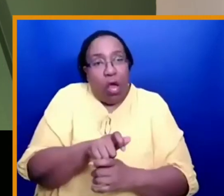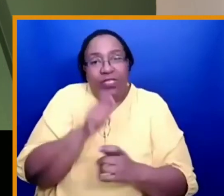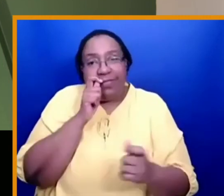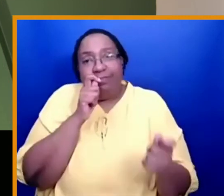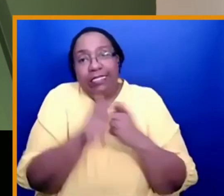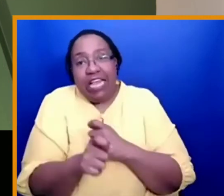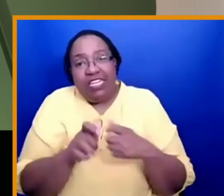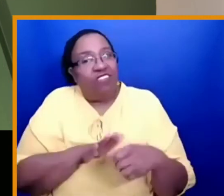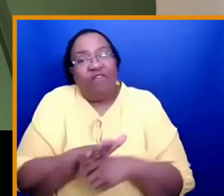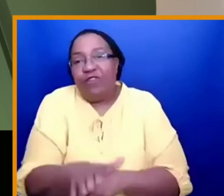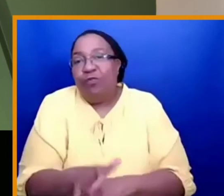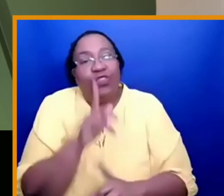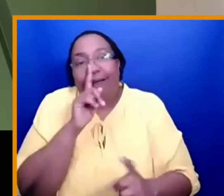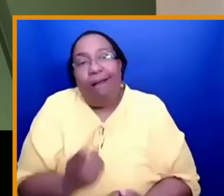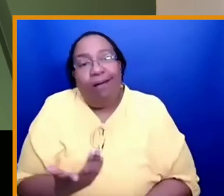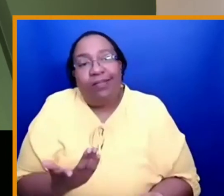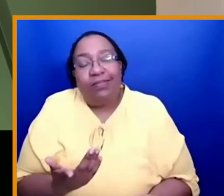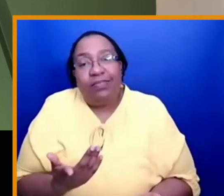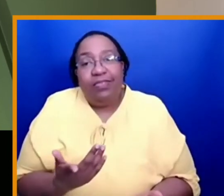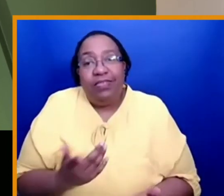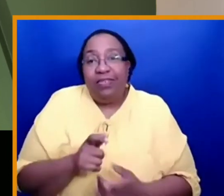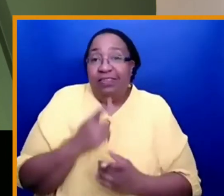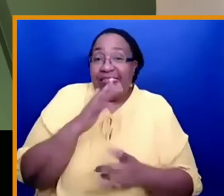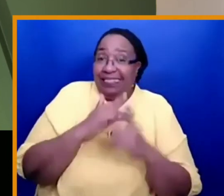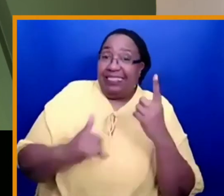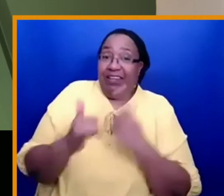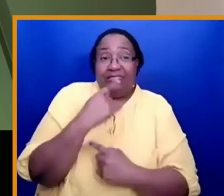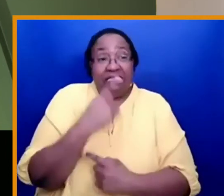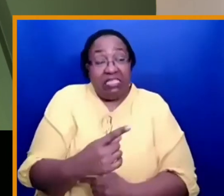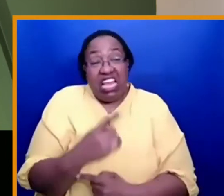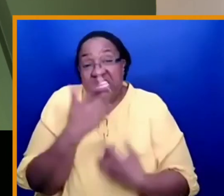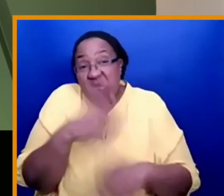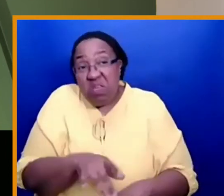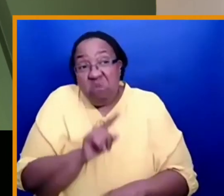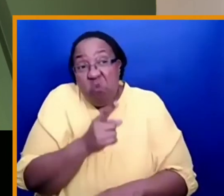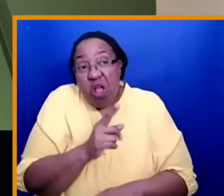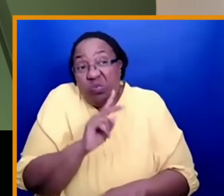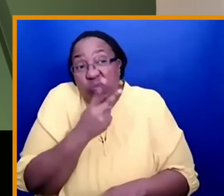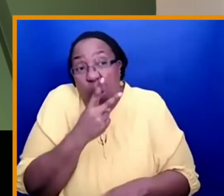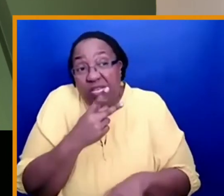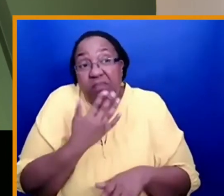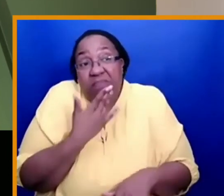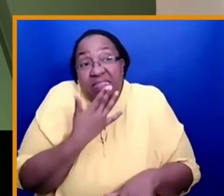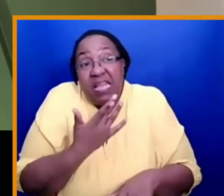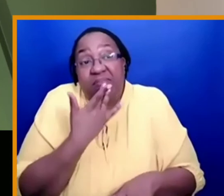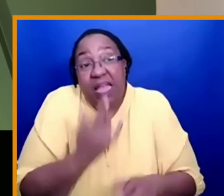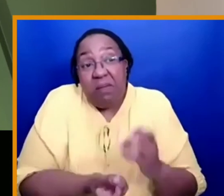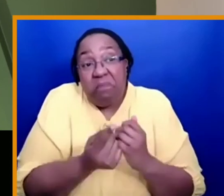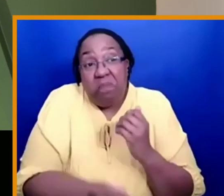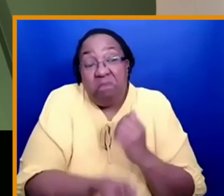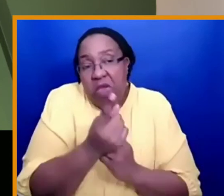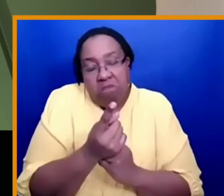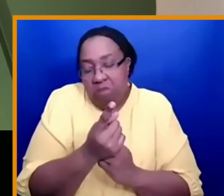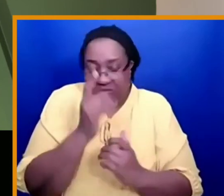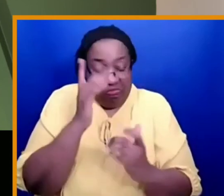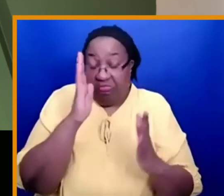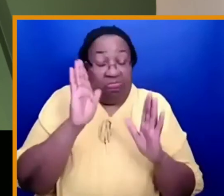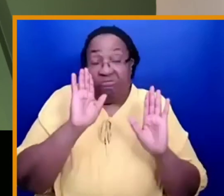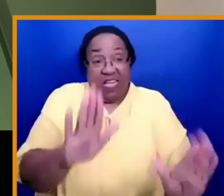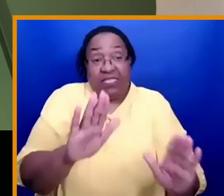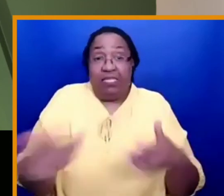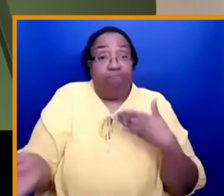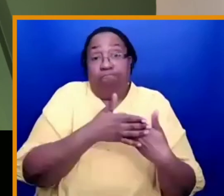two mistakes, that's it, they're out, where do we expect them to go? If we genuinely care about reducing reoffending, then we must put